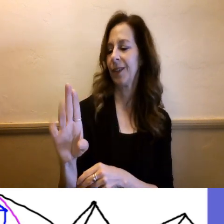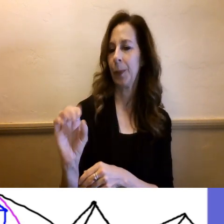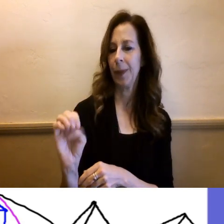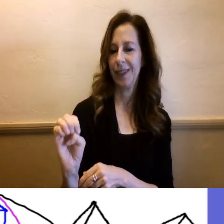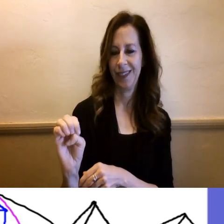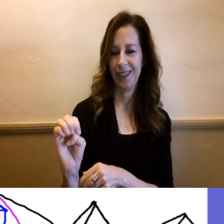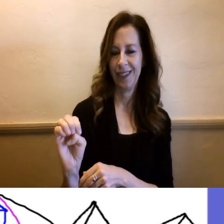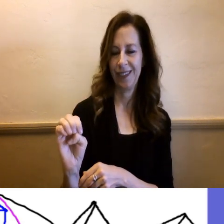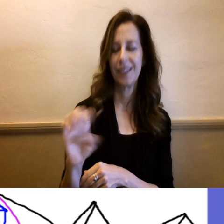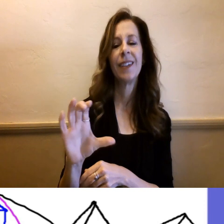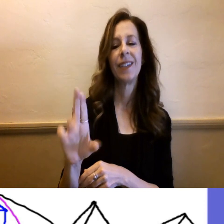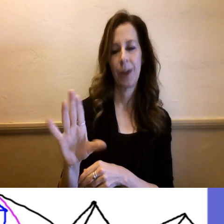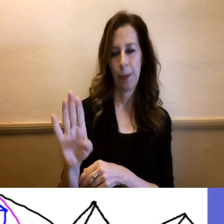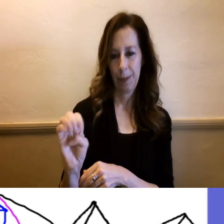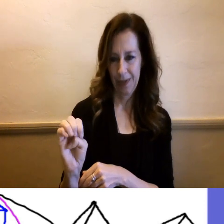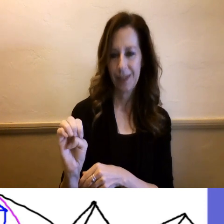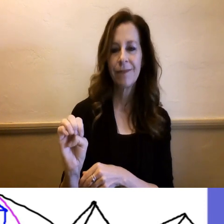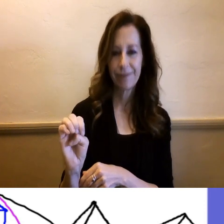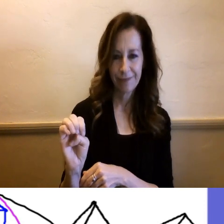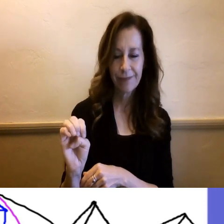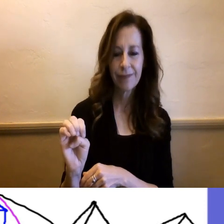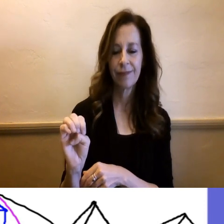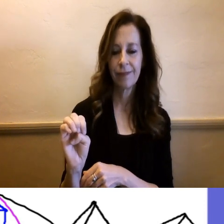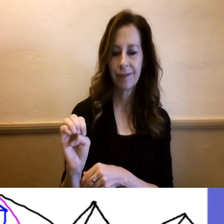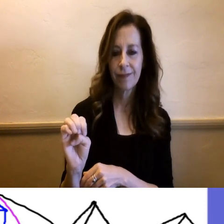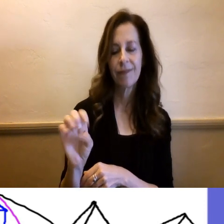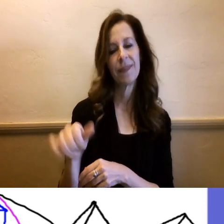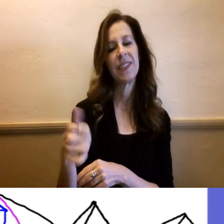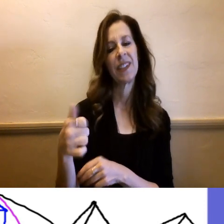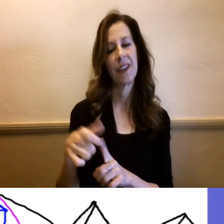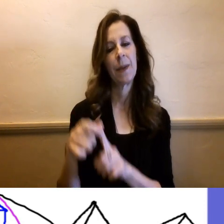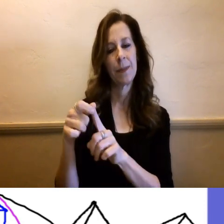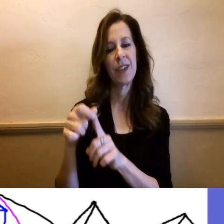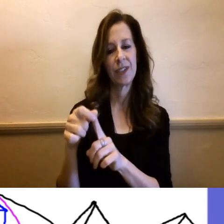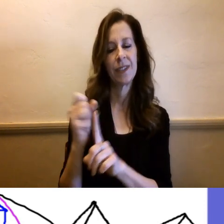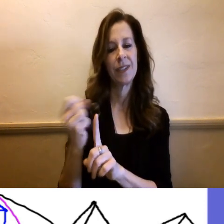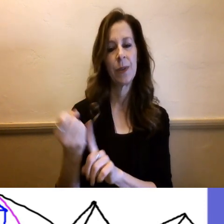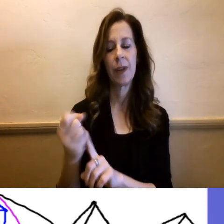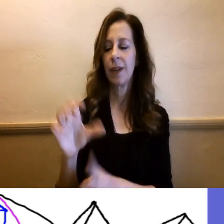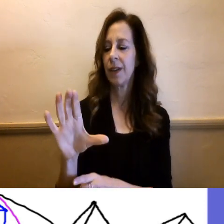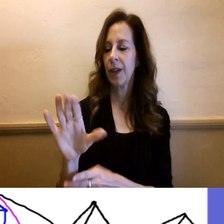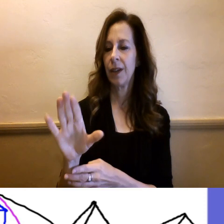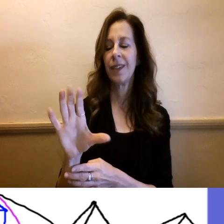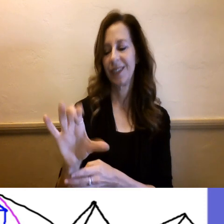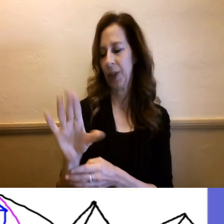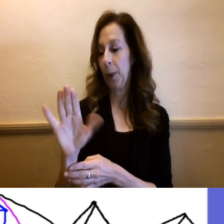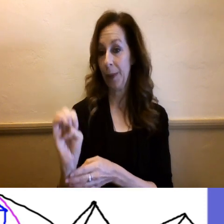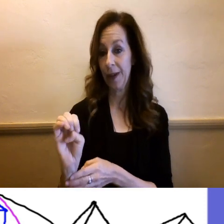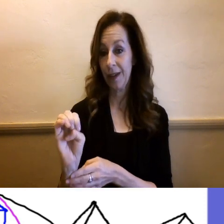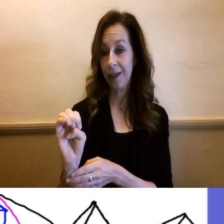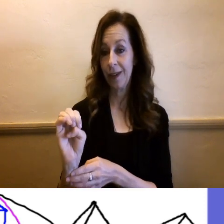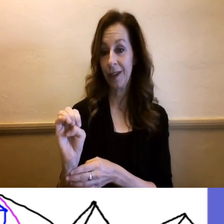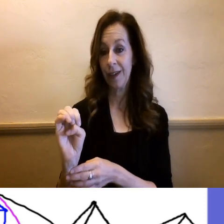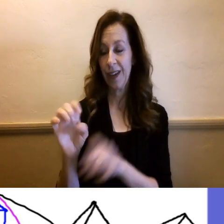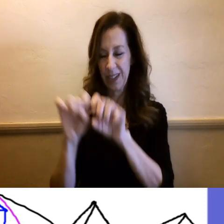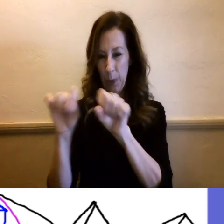that's a cube. All right, so you'll be making a cube if, that's another special case where it's cubed, all